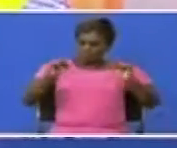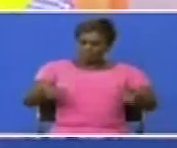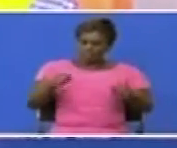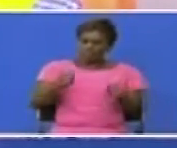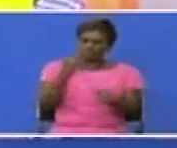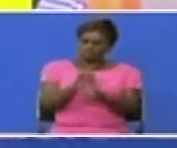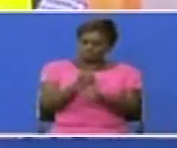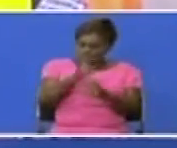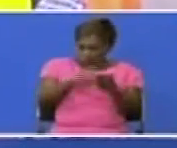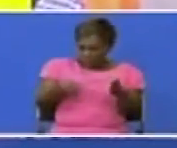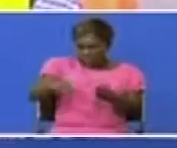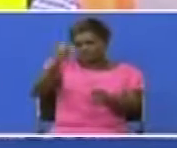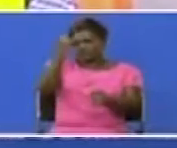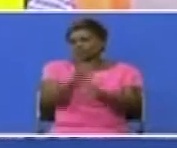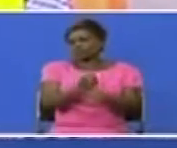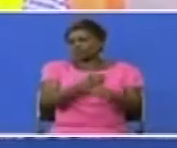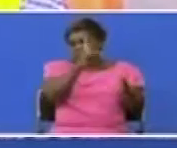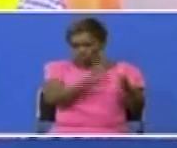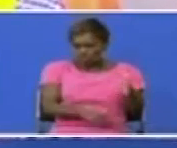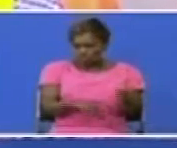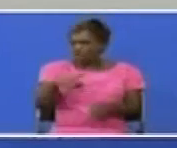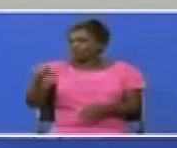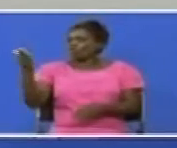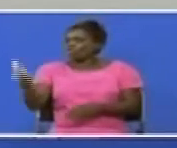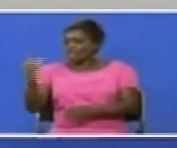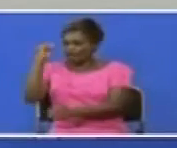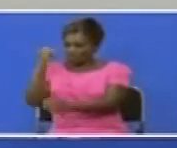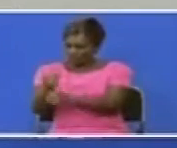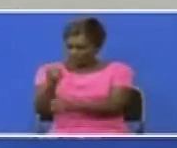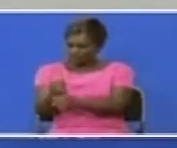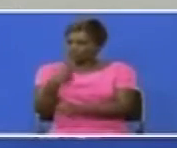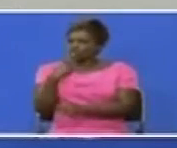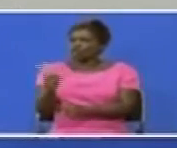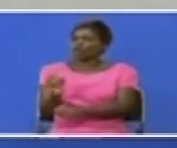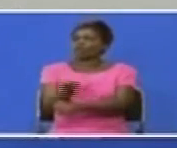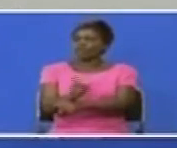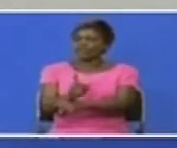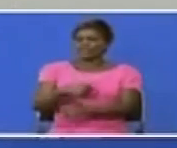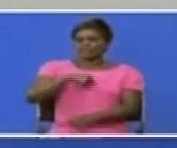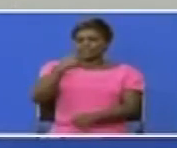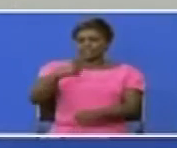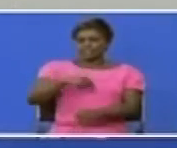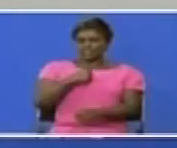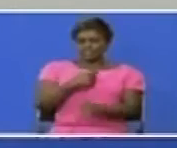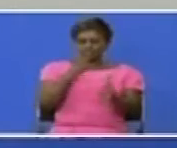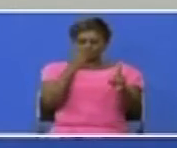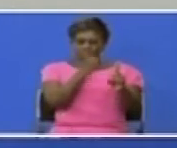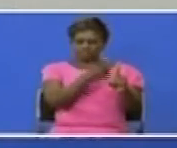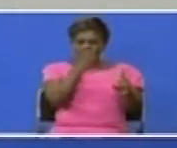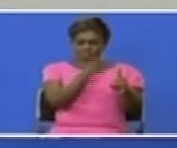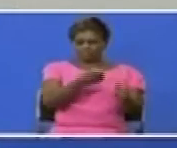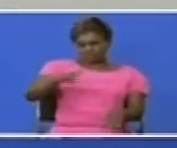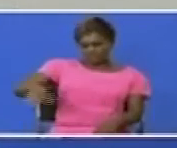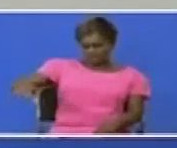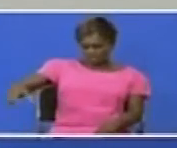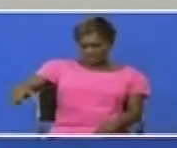do, what they're supposed to do, which is go down there and work. He made the statements when he visited Best Titanium Mining Plant in Kwale.